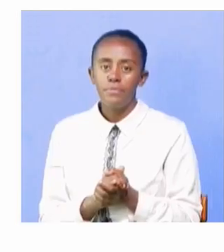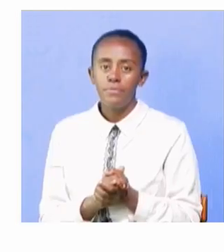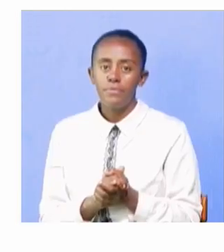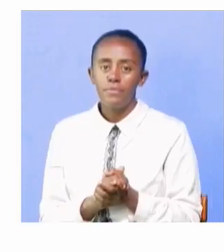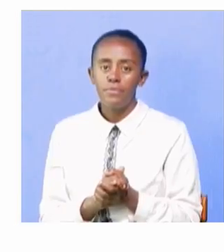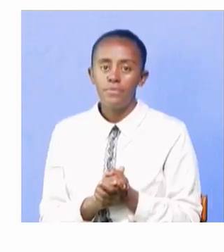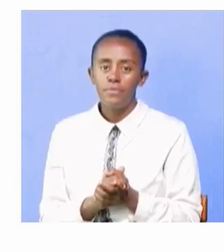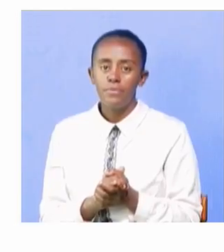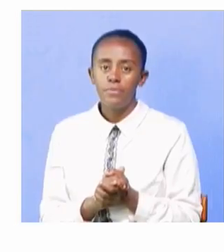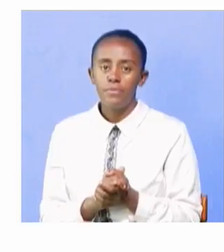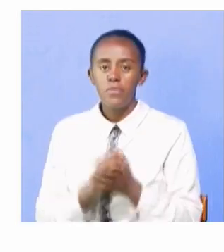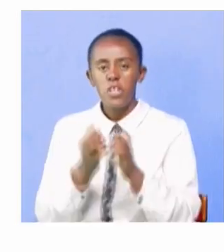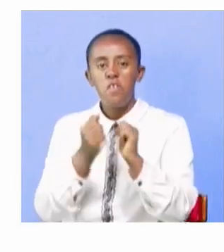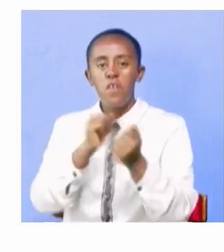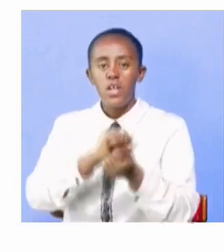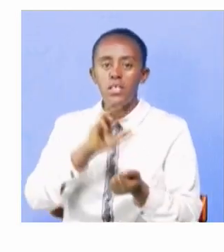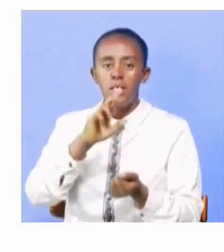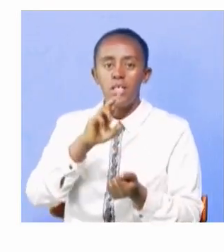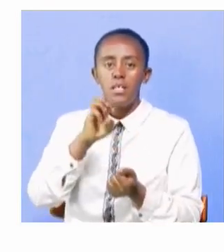reverse